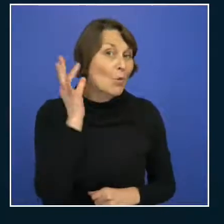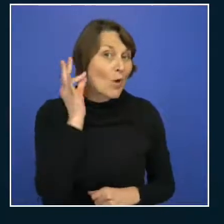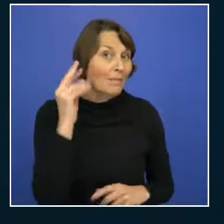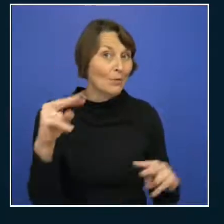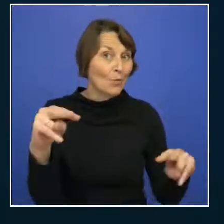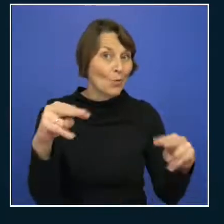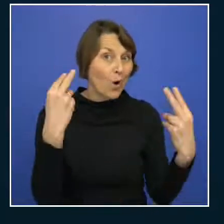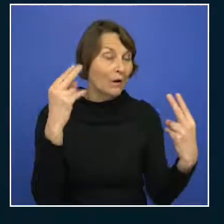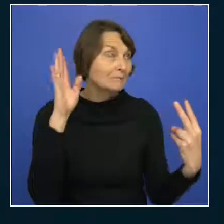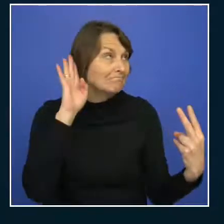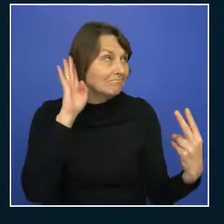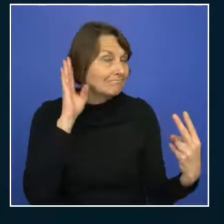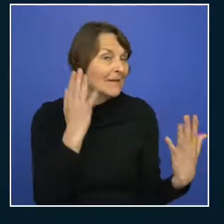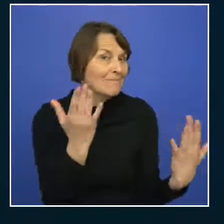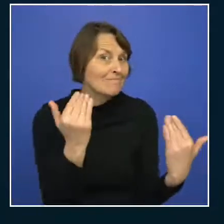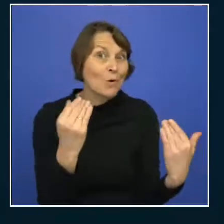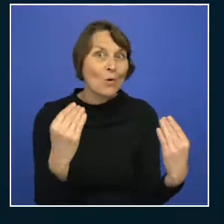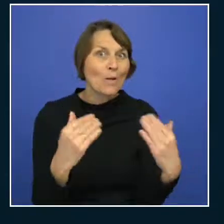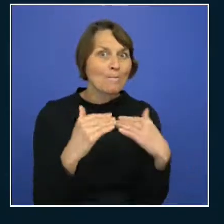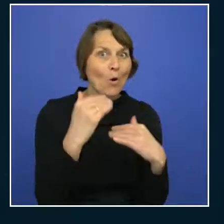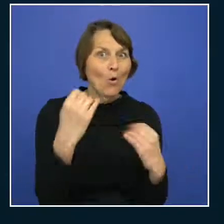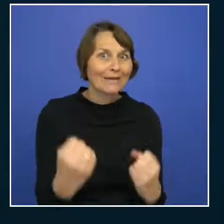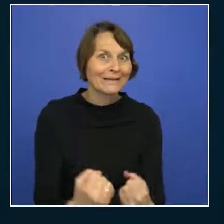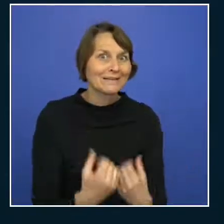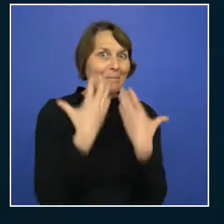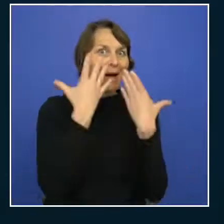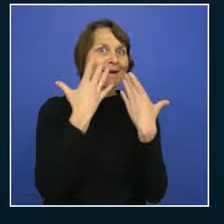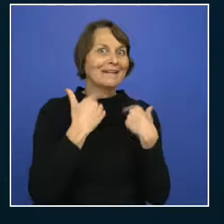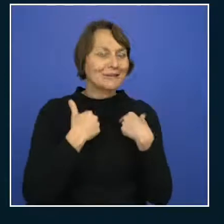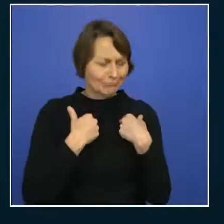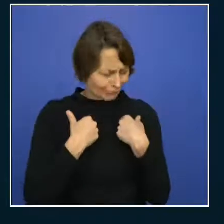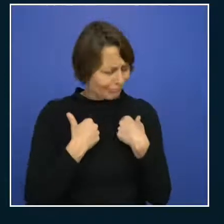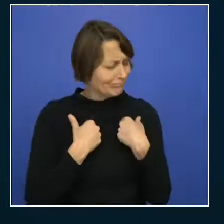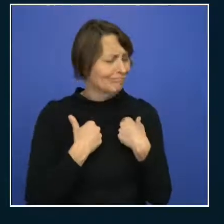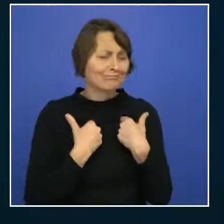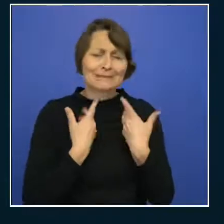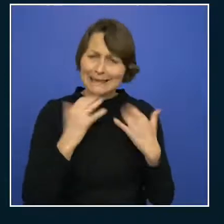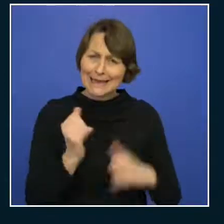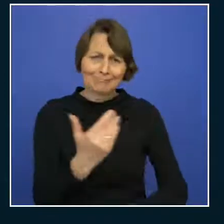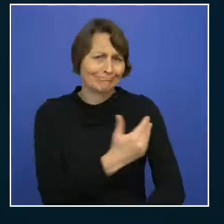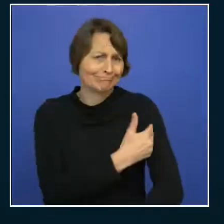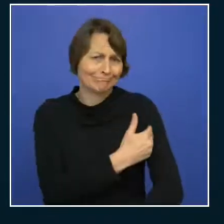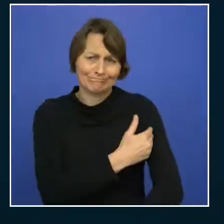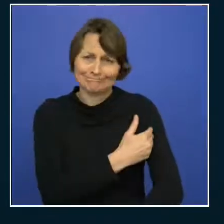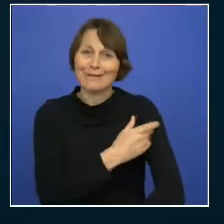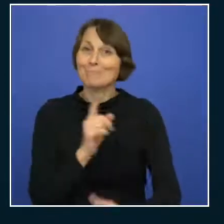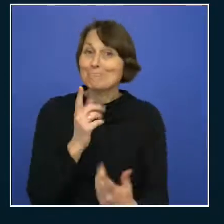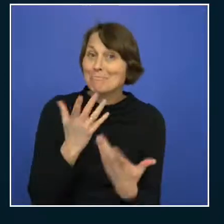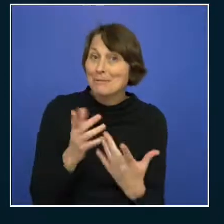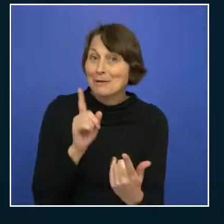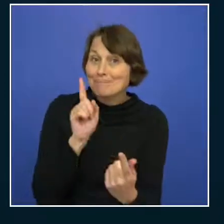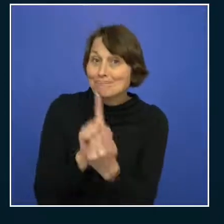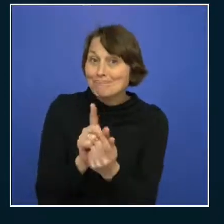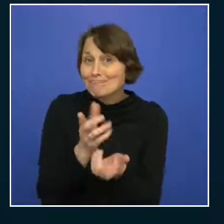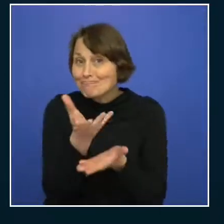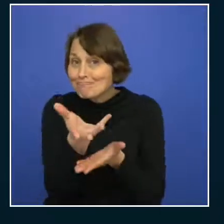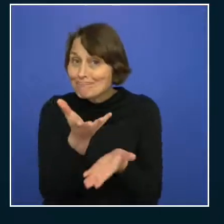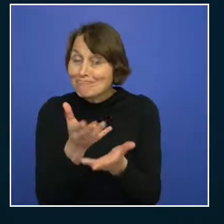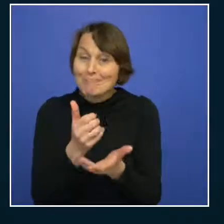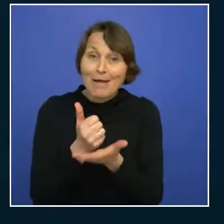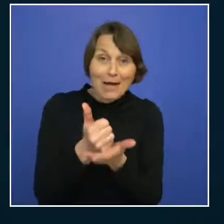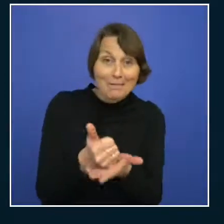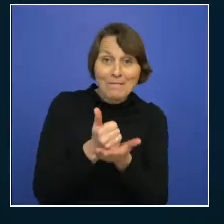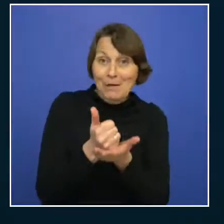who wants to be inspired by me, so feel free to contact me and maybe we can help out each other, like